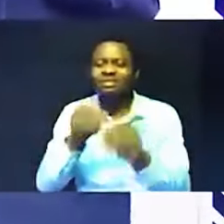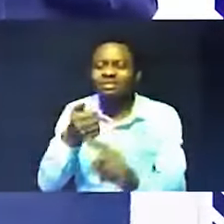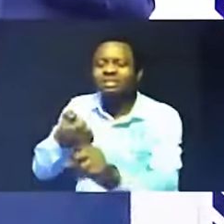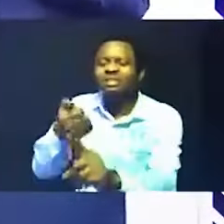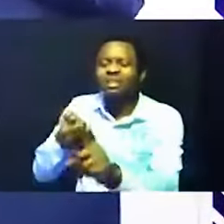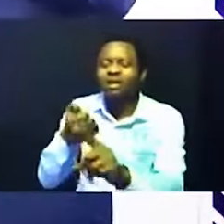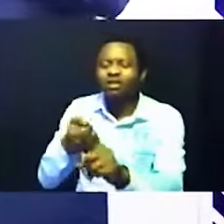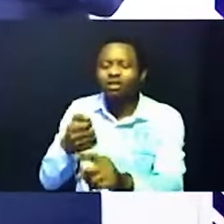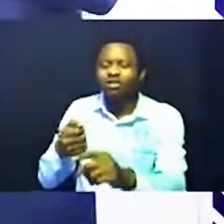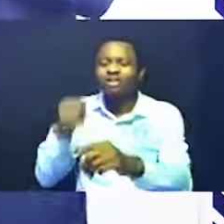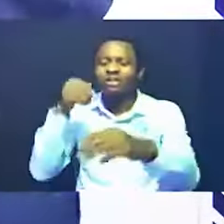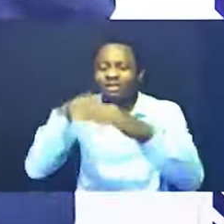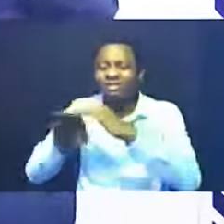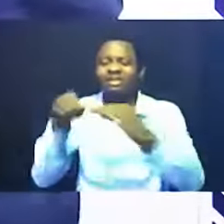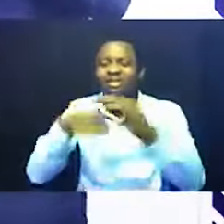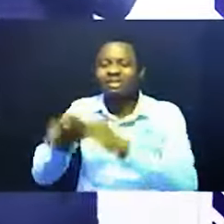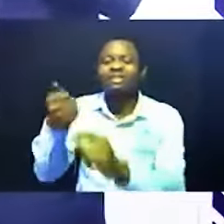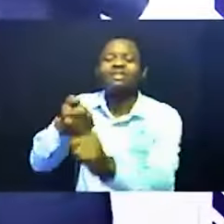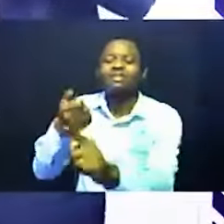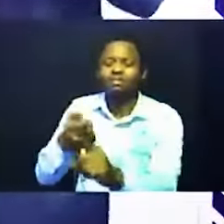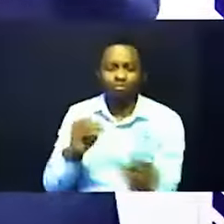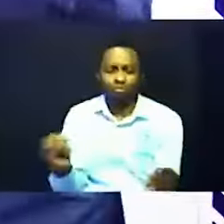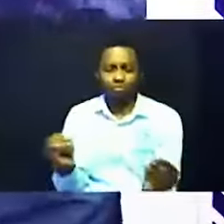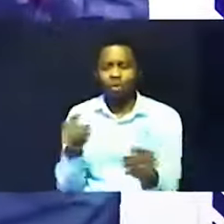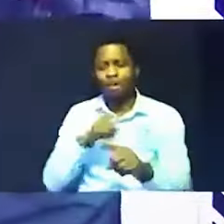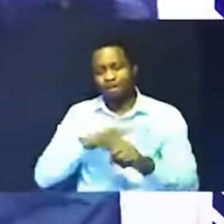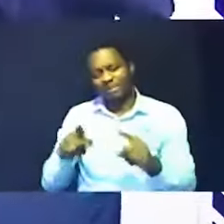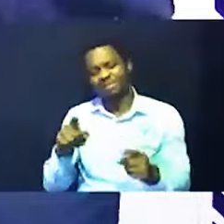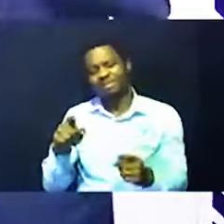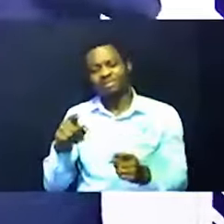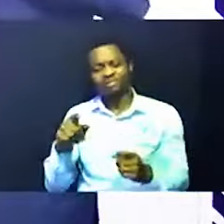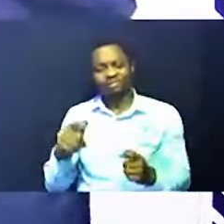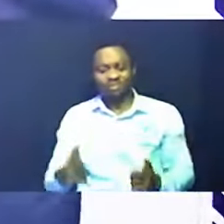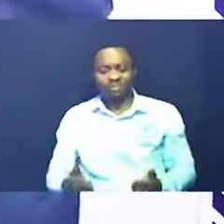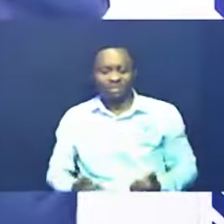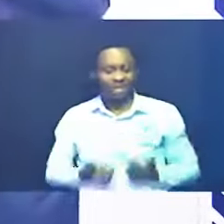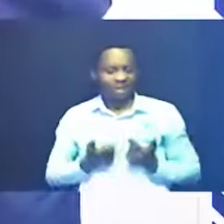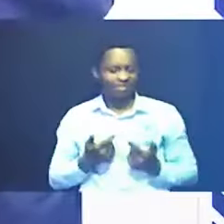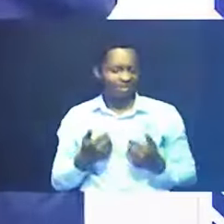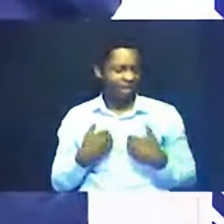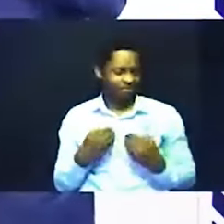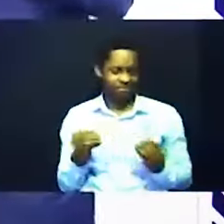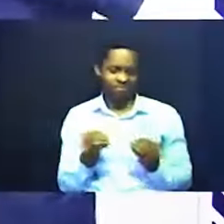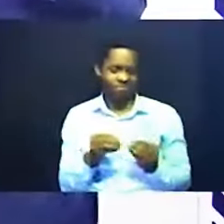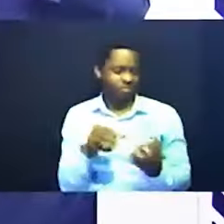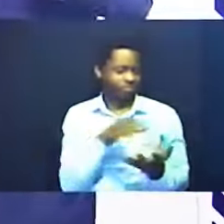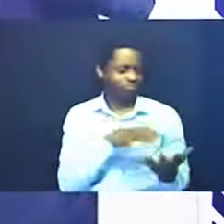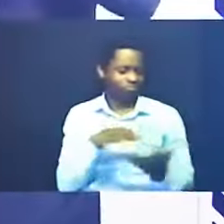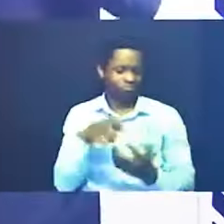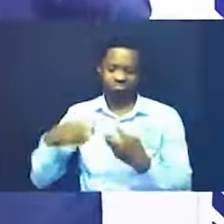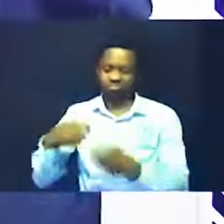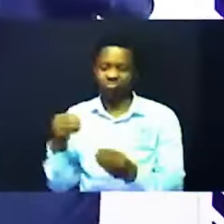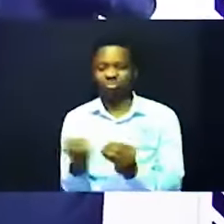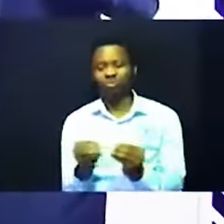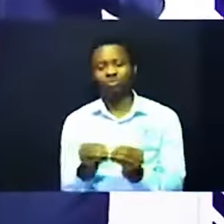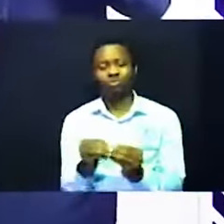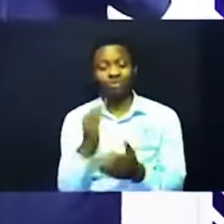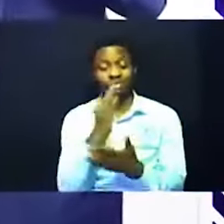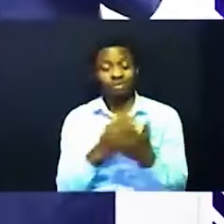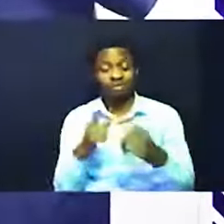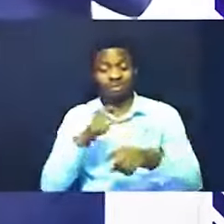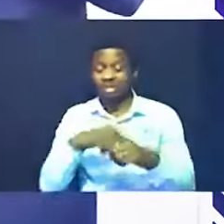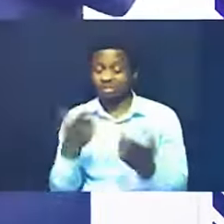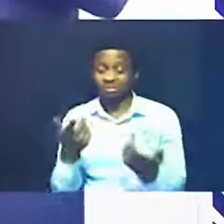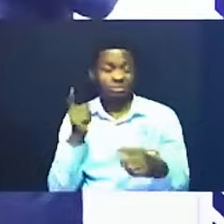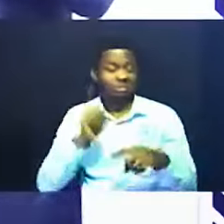but you see life is very complicate sometimes you don't have control over it